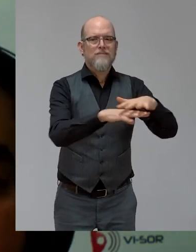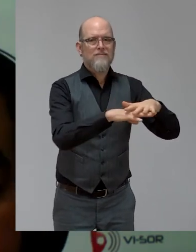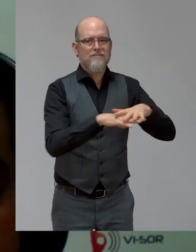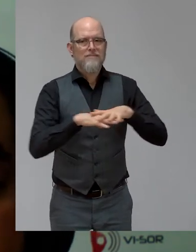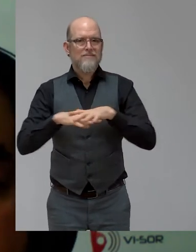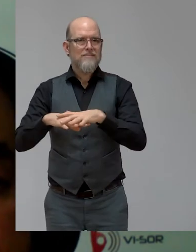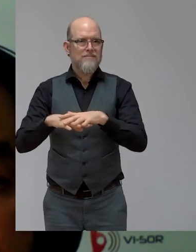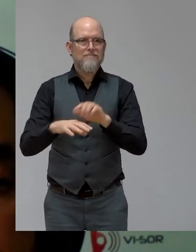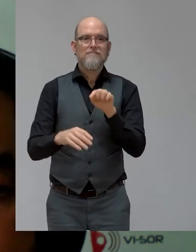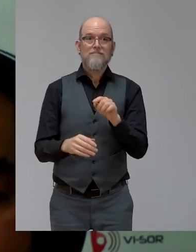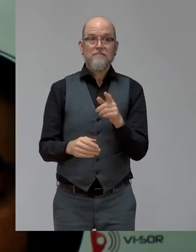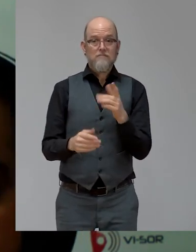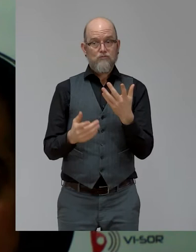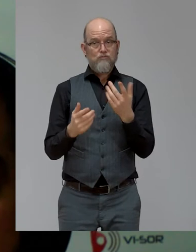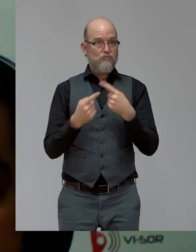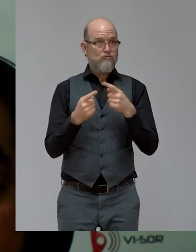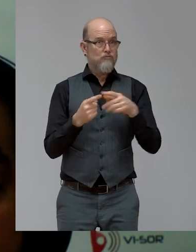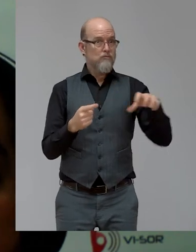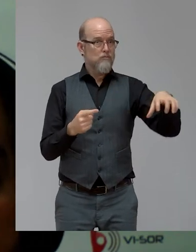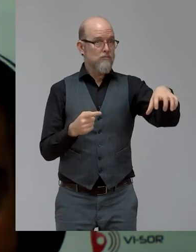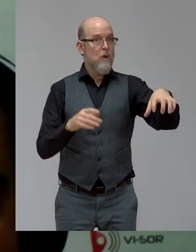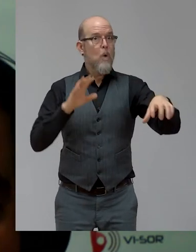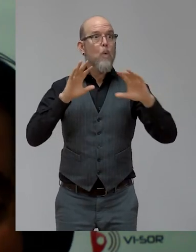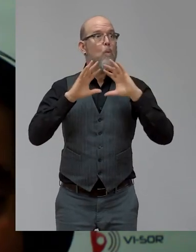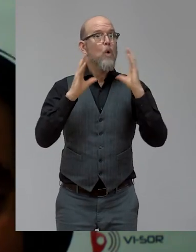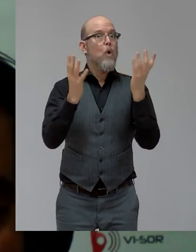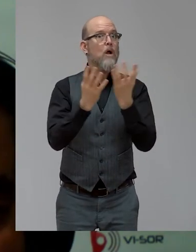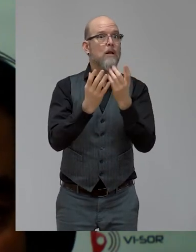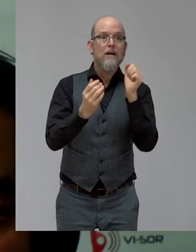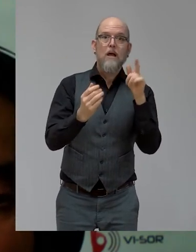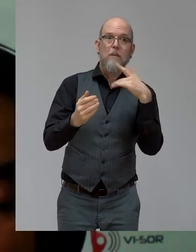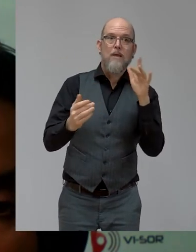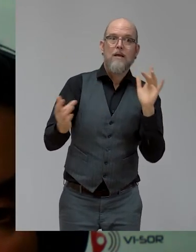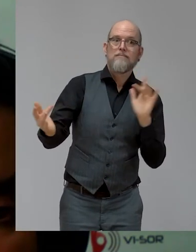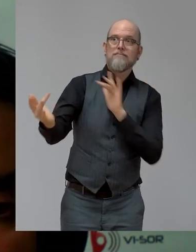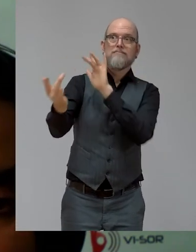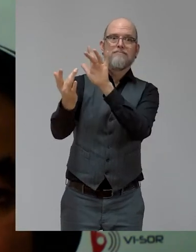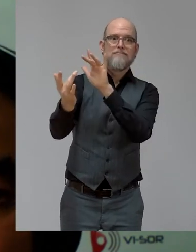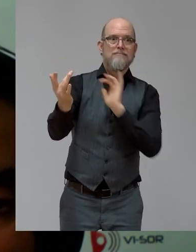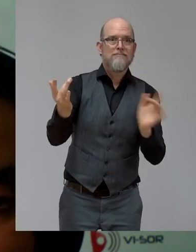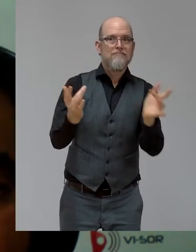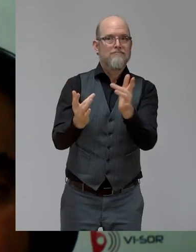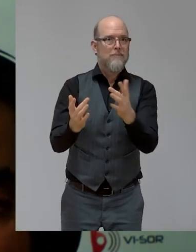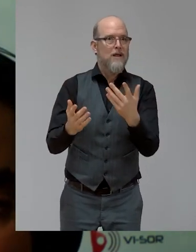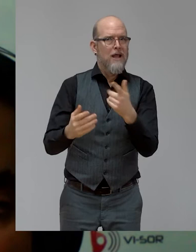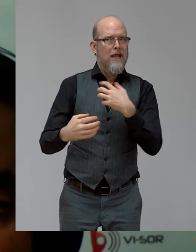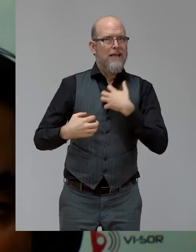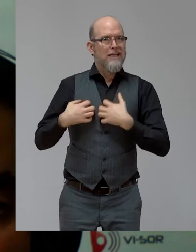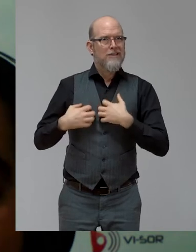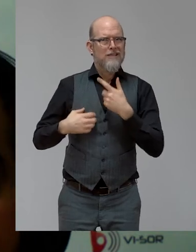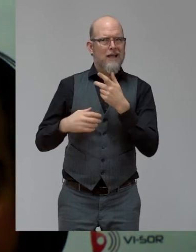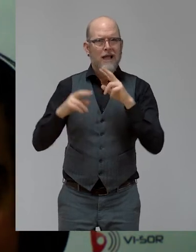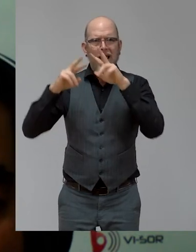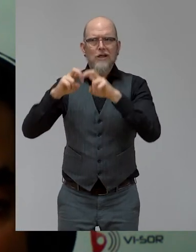world and generating new experiences that could inspire research through digital panels, webinars, focus